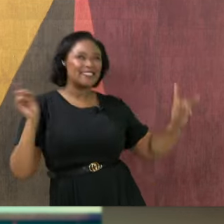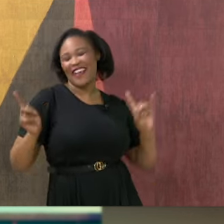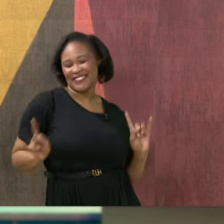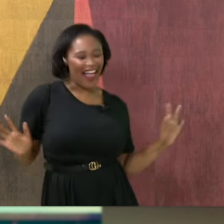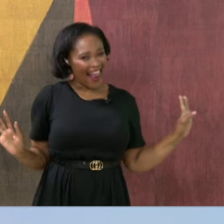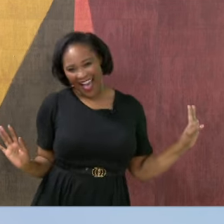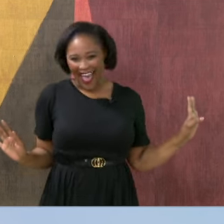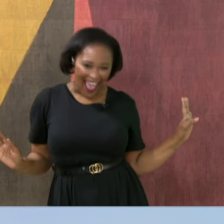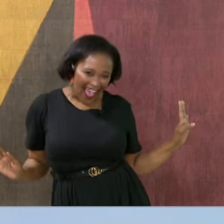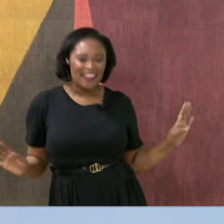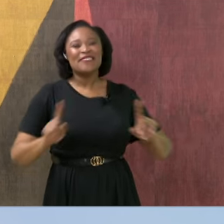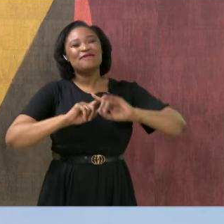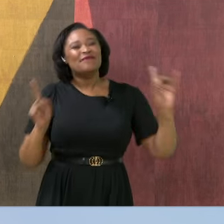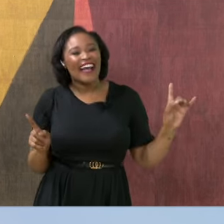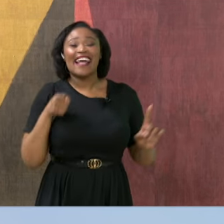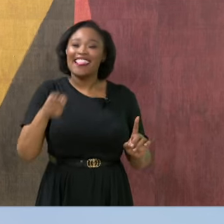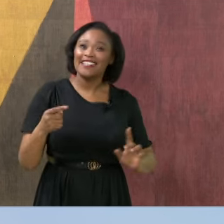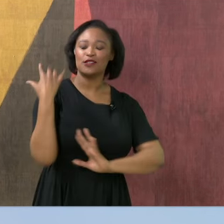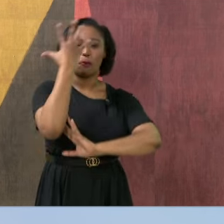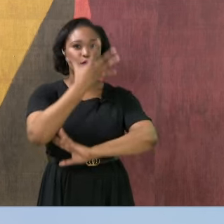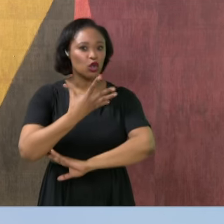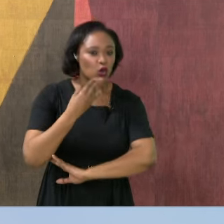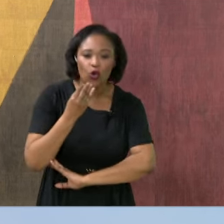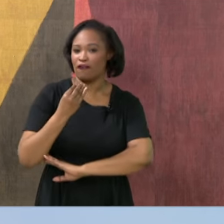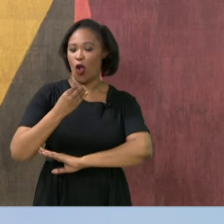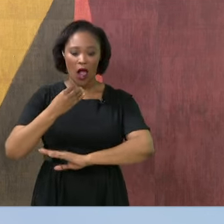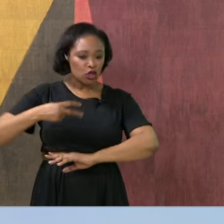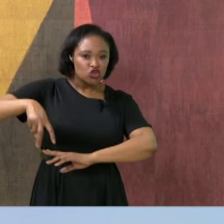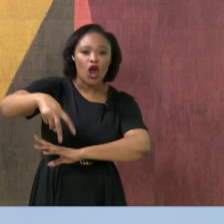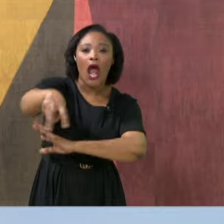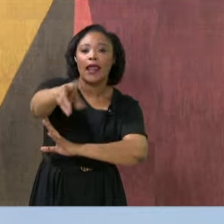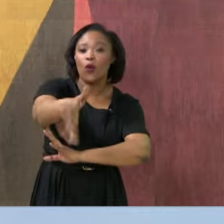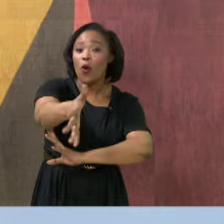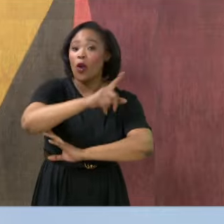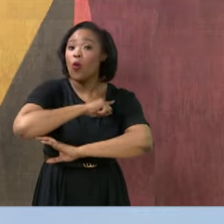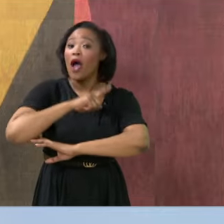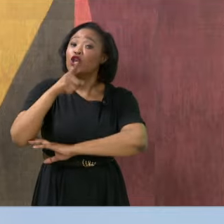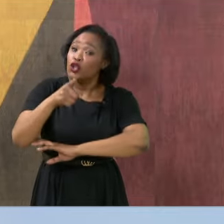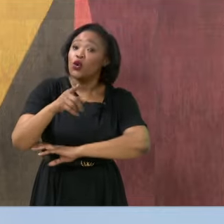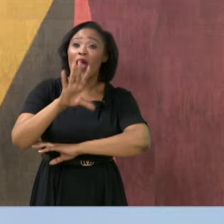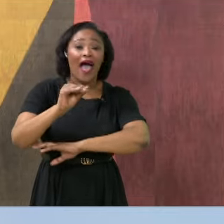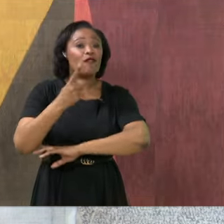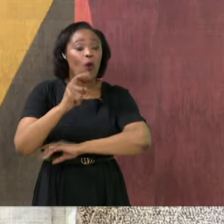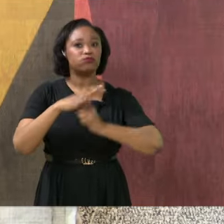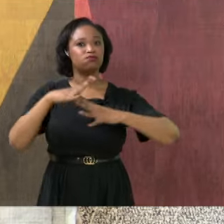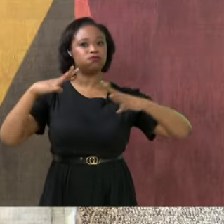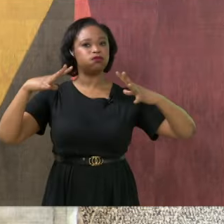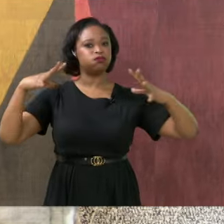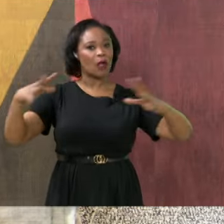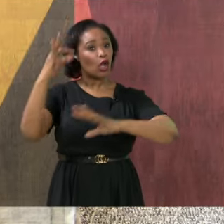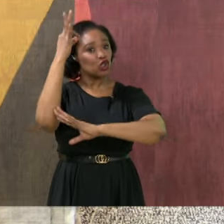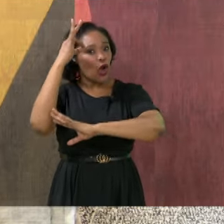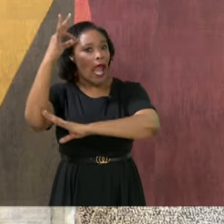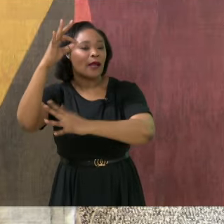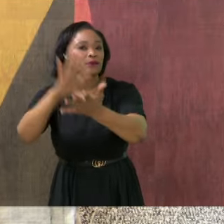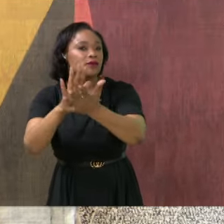goodness. But Mia, this is such a beautiful journey that's about to be, because, of course, you're somebody who genuinely has such big things and big plans. So